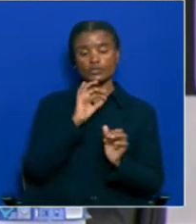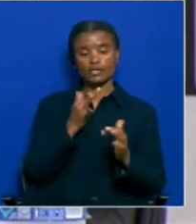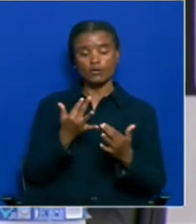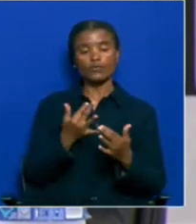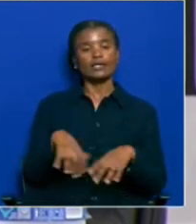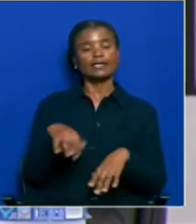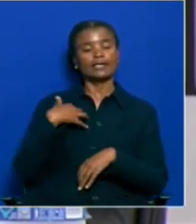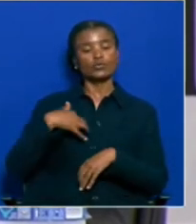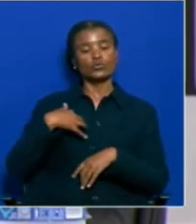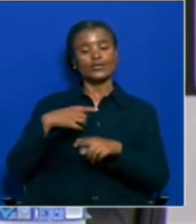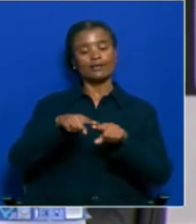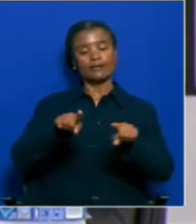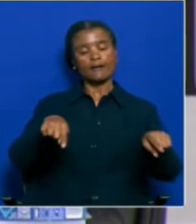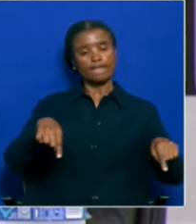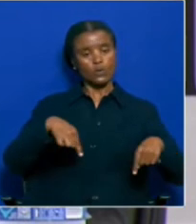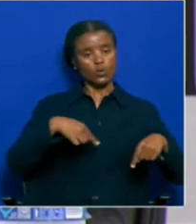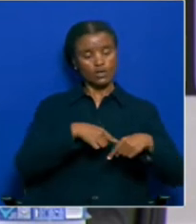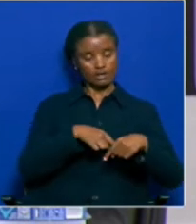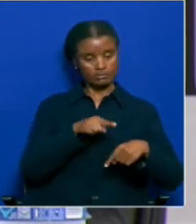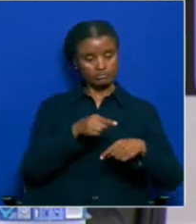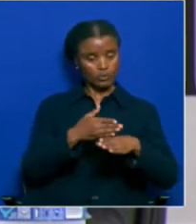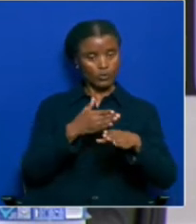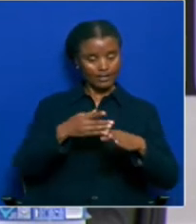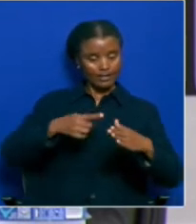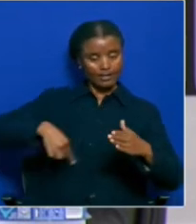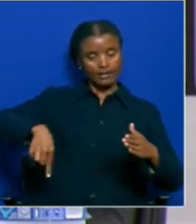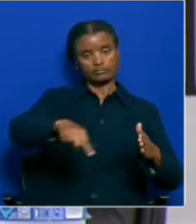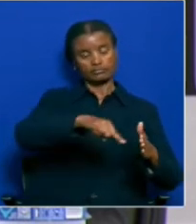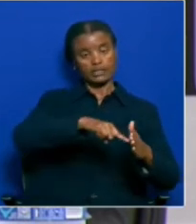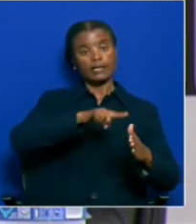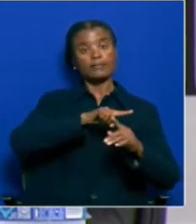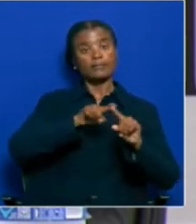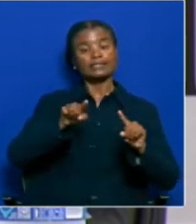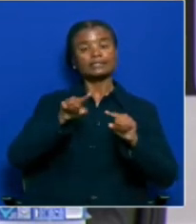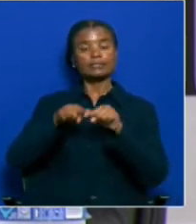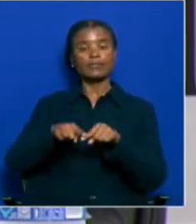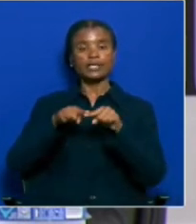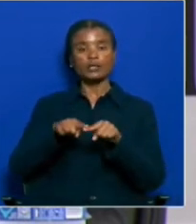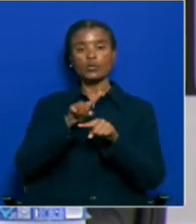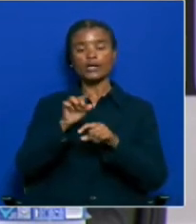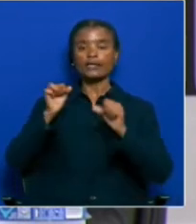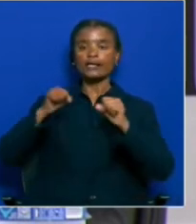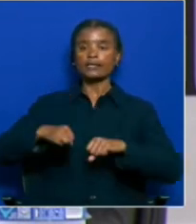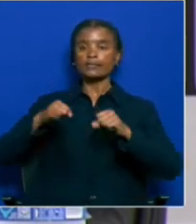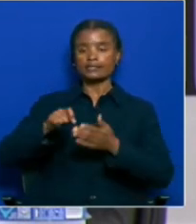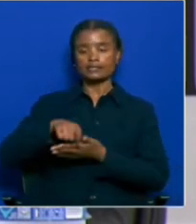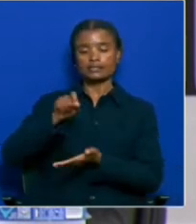Metropolitan Council unless an appropriate agreement has been signed with a neighboring